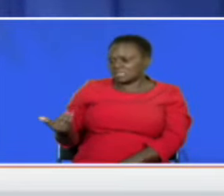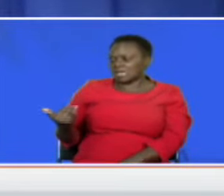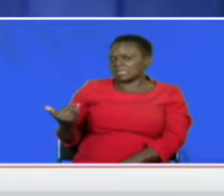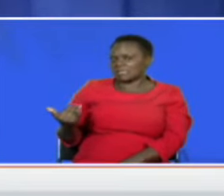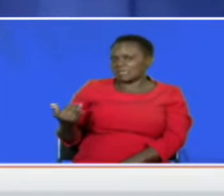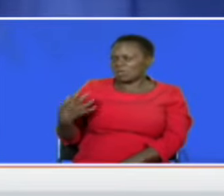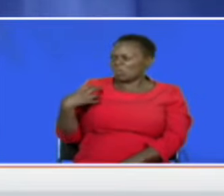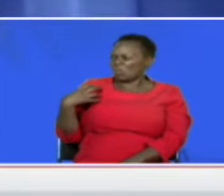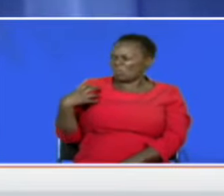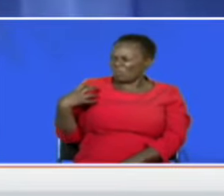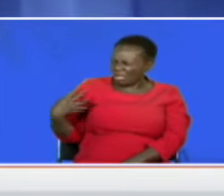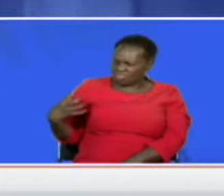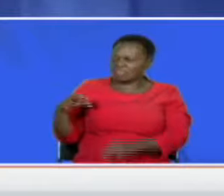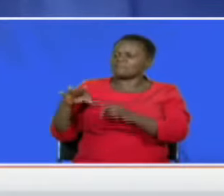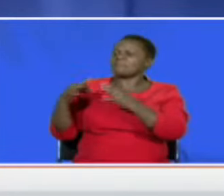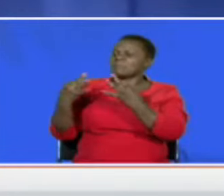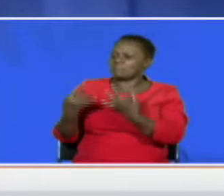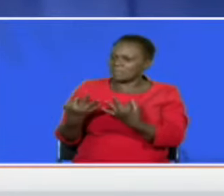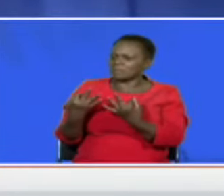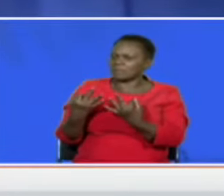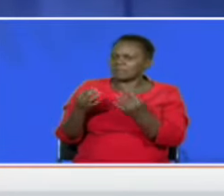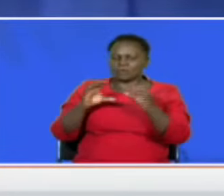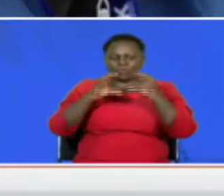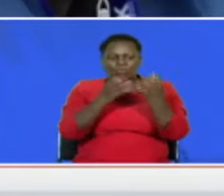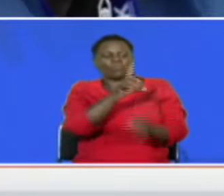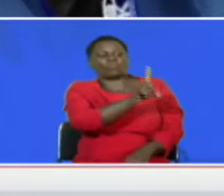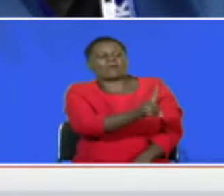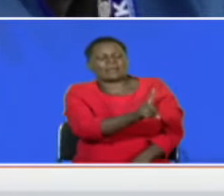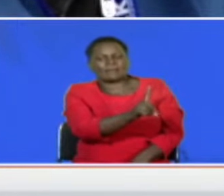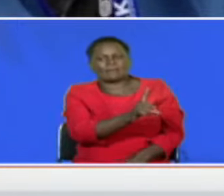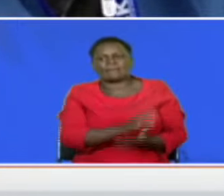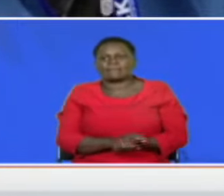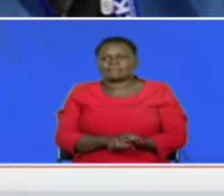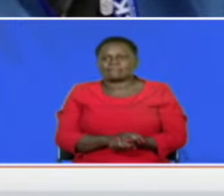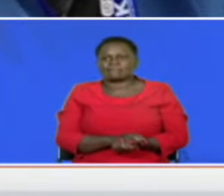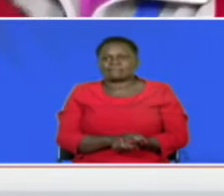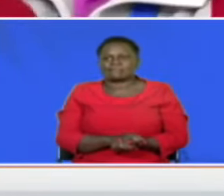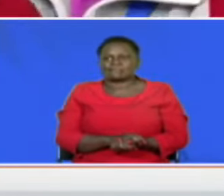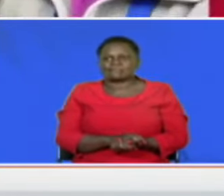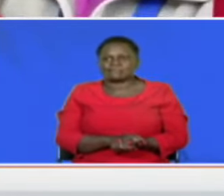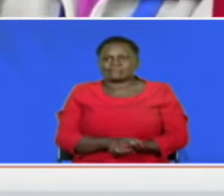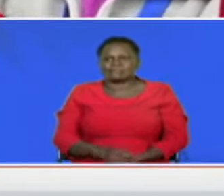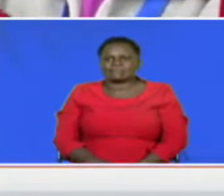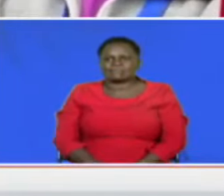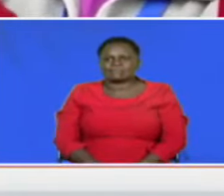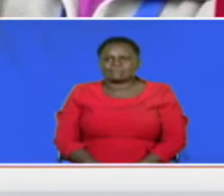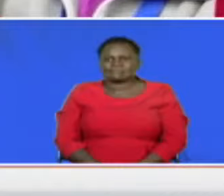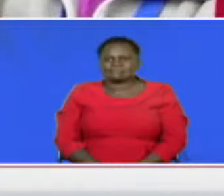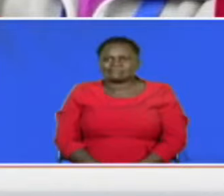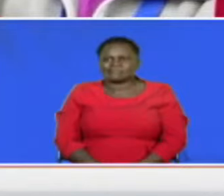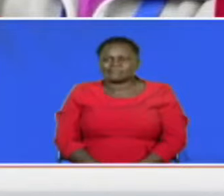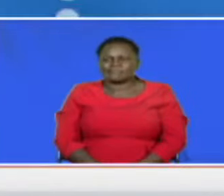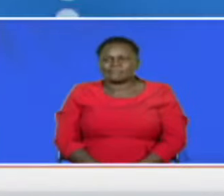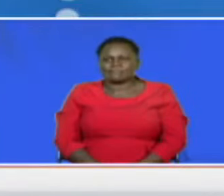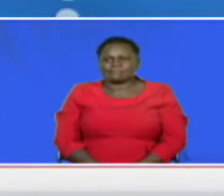of a well-to-do family has been put in bad one. Anne Musungu, KTN News, Nairobi.